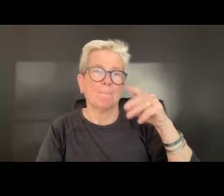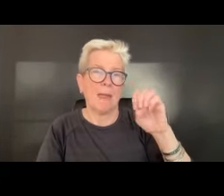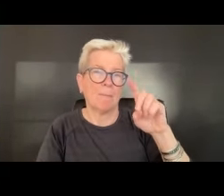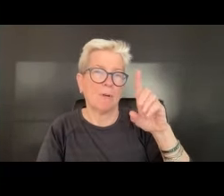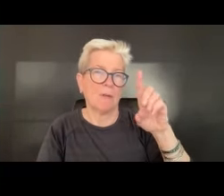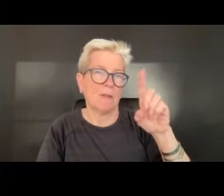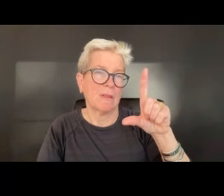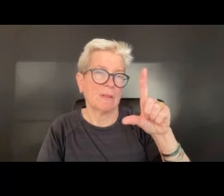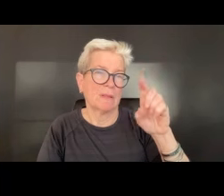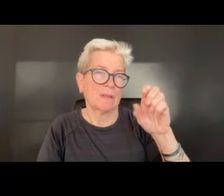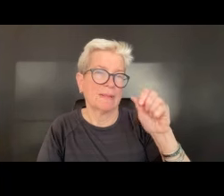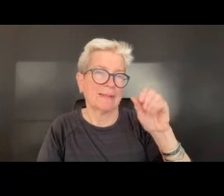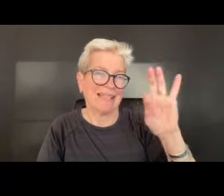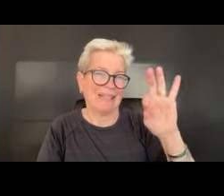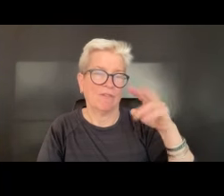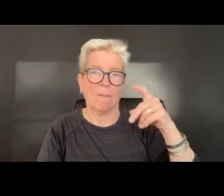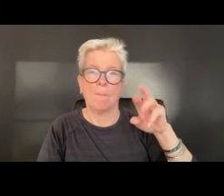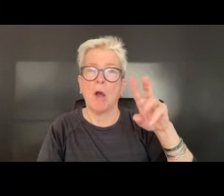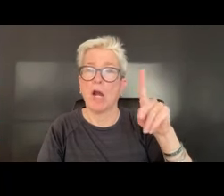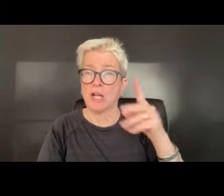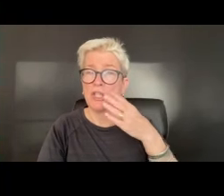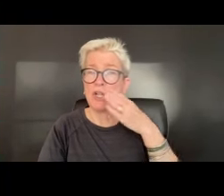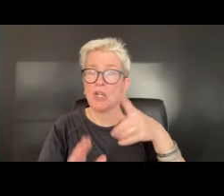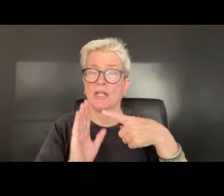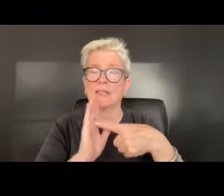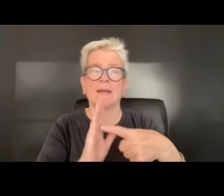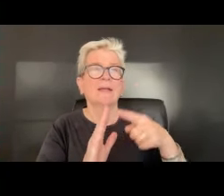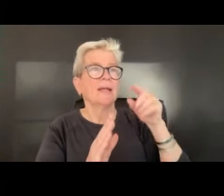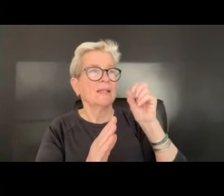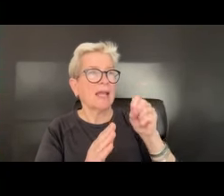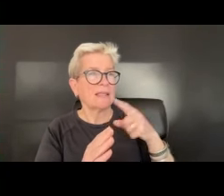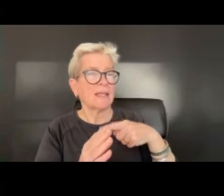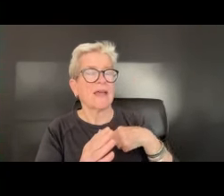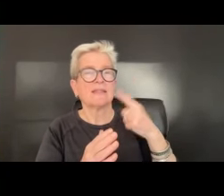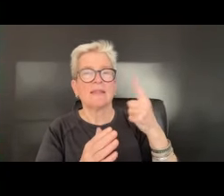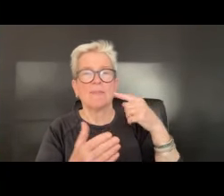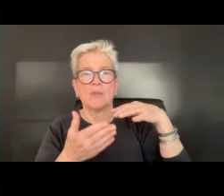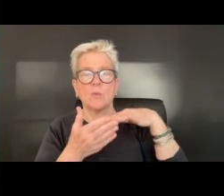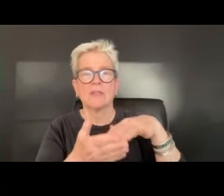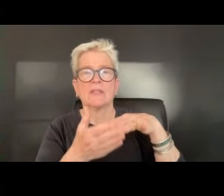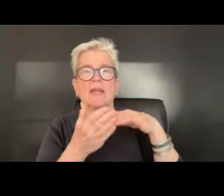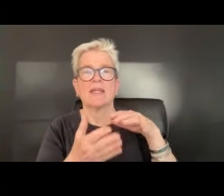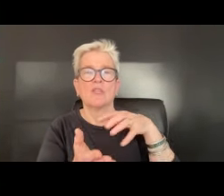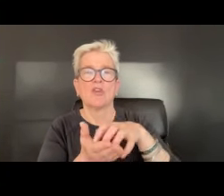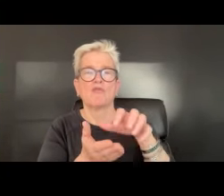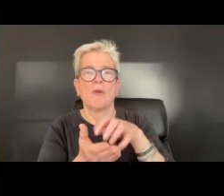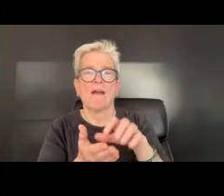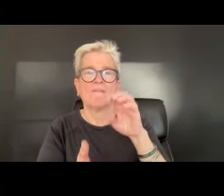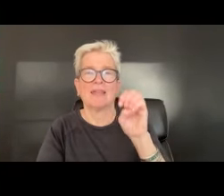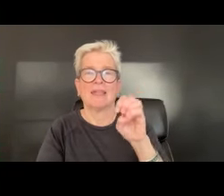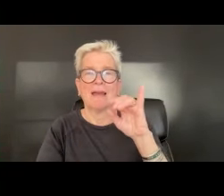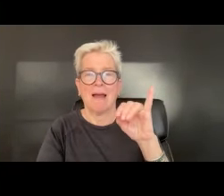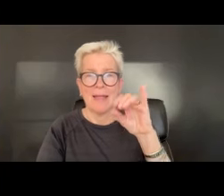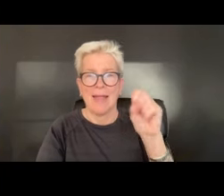Mm-hmm. It is something that we've studied in the draft EIS. I mean, in terms of consideration, it's certainly something we